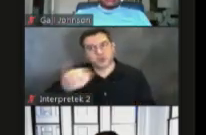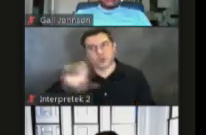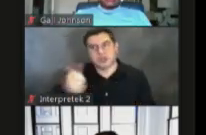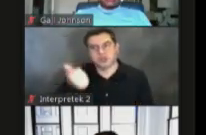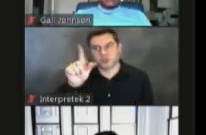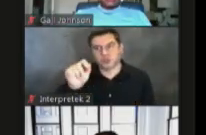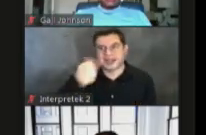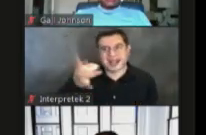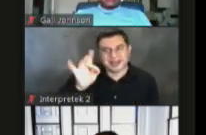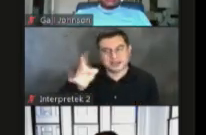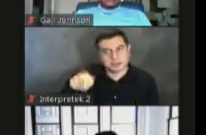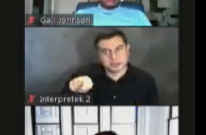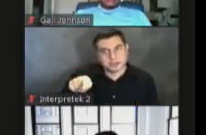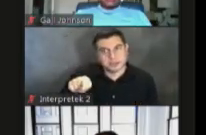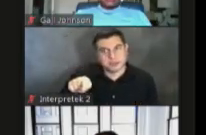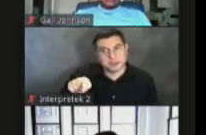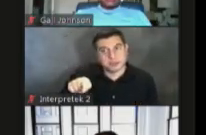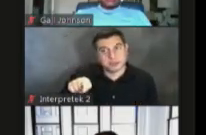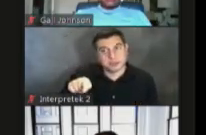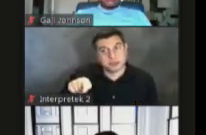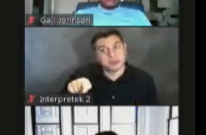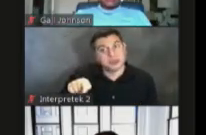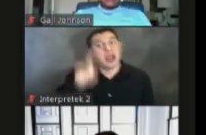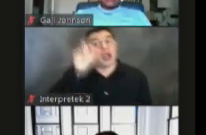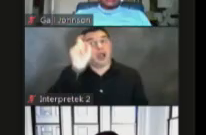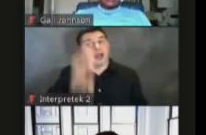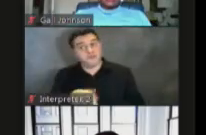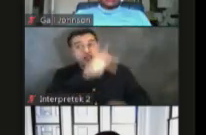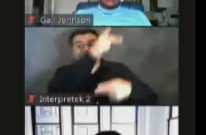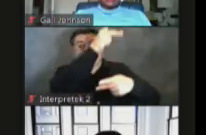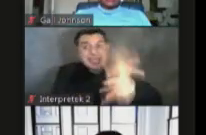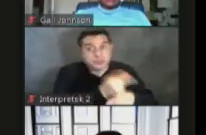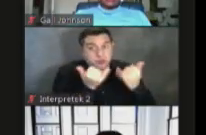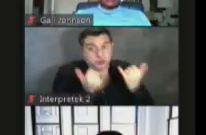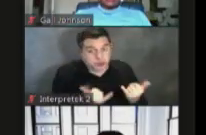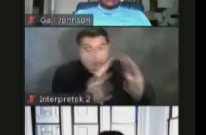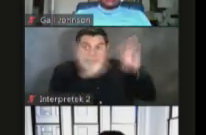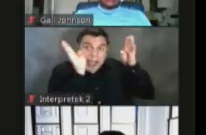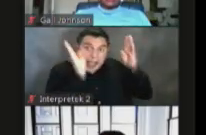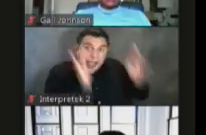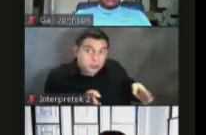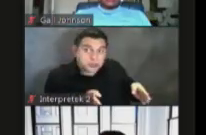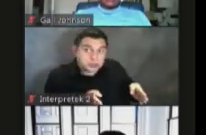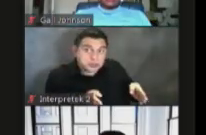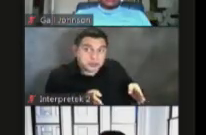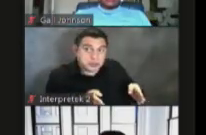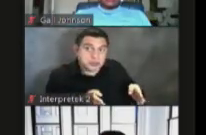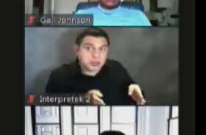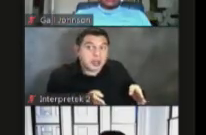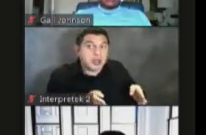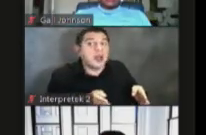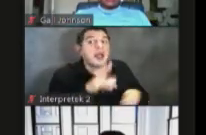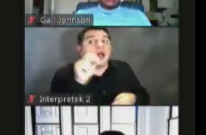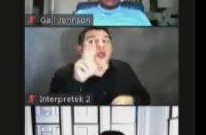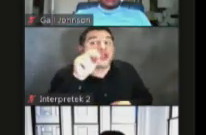is preservation of existing housing stock, although Schimberg Center said that is the most urgent need, and 30% AMI